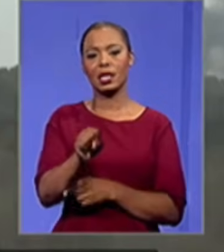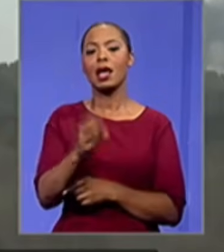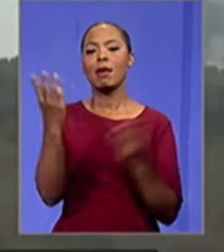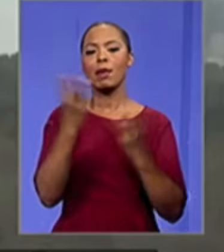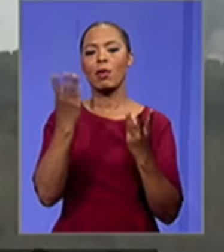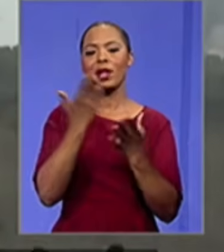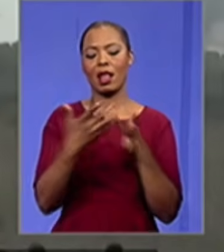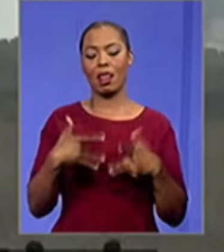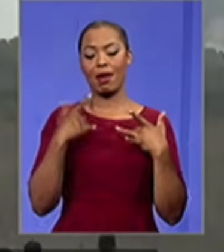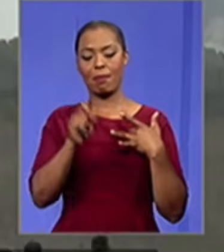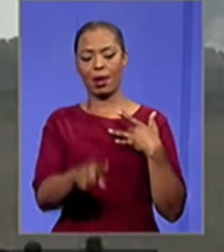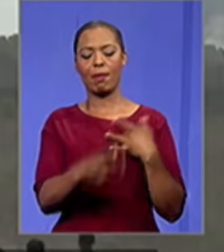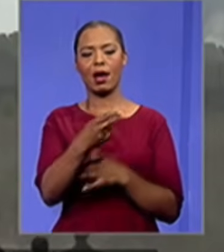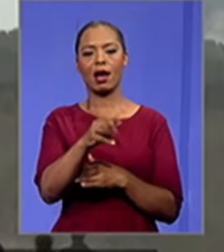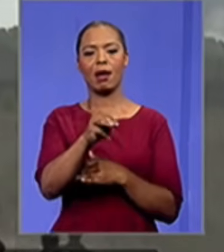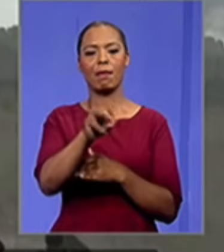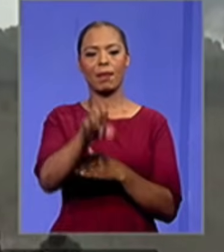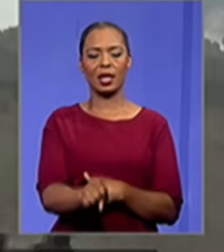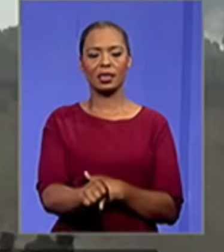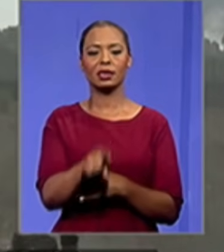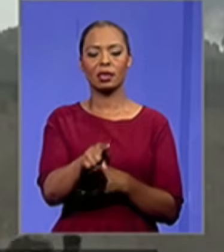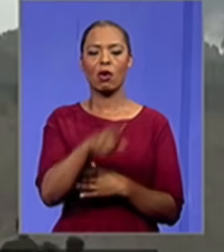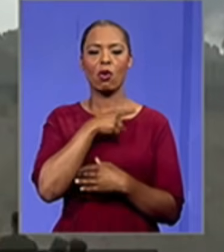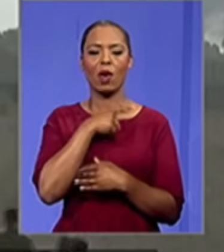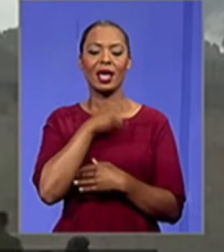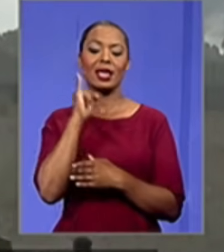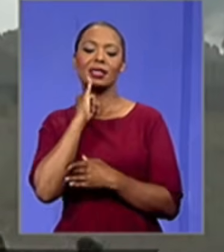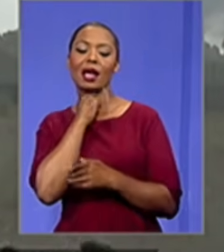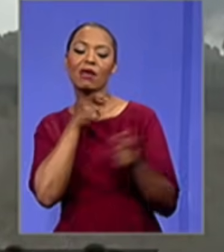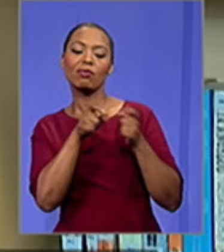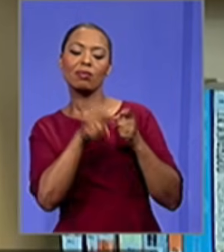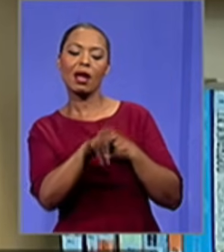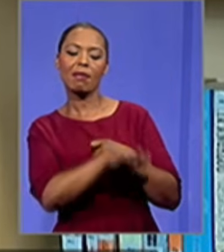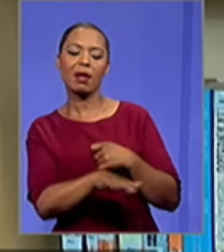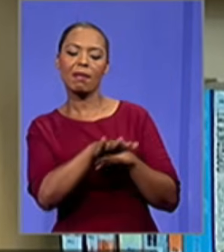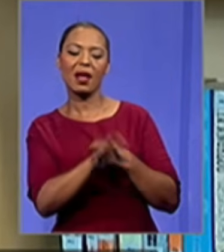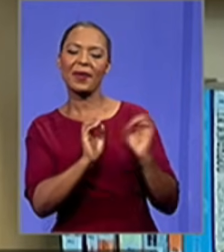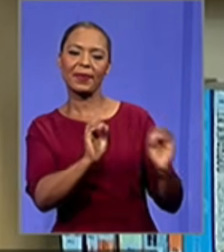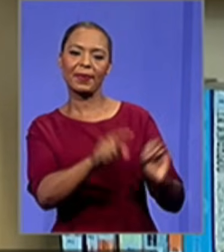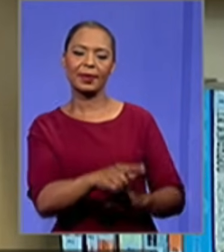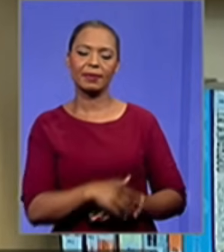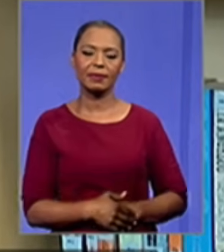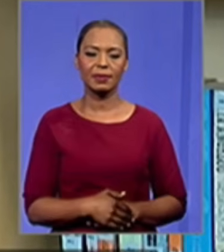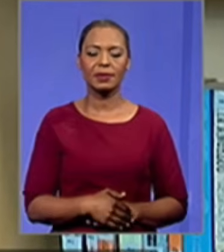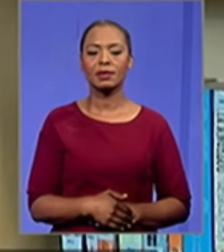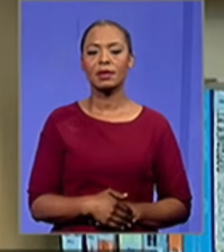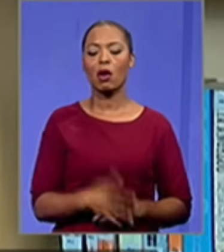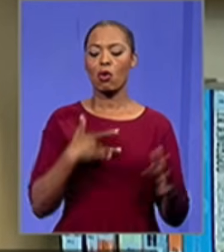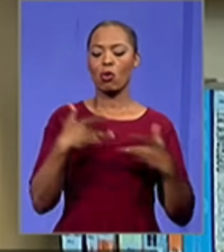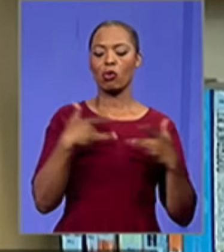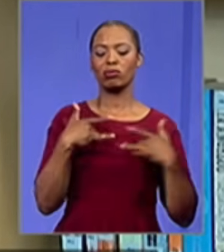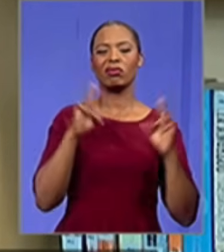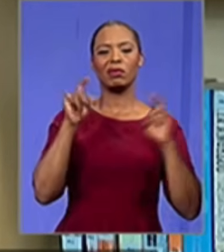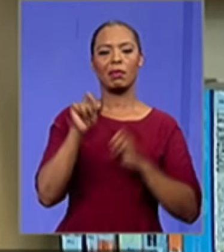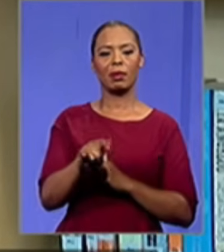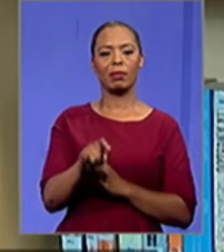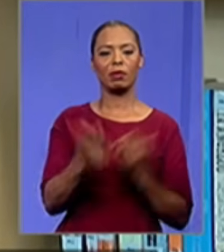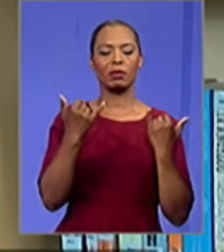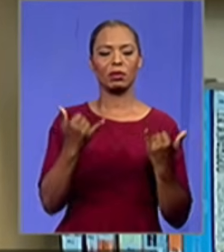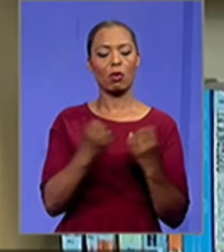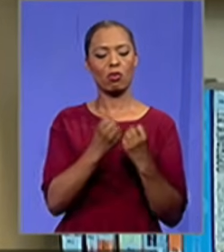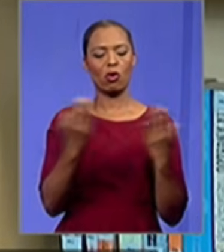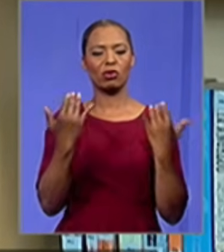tshelago ka gona ka ge le lefelo leo le sa laolwego ke Israele. The humanitarian situation is one which, of course, we're concerned about and that I've raised in all